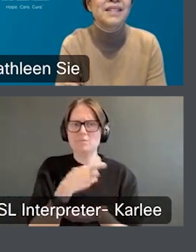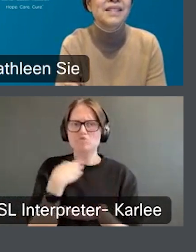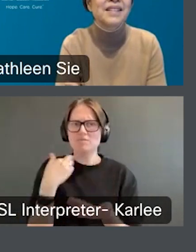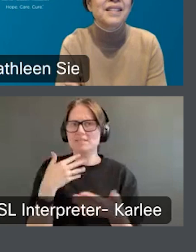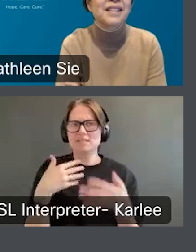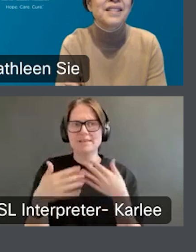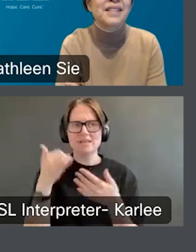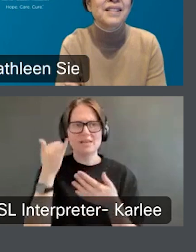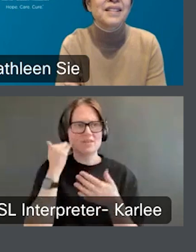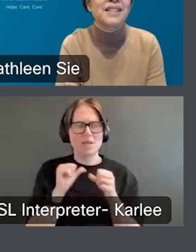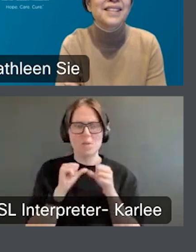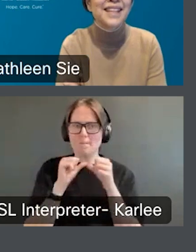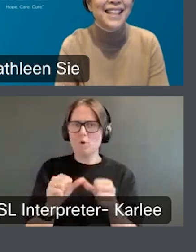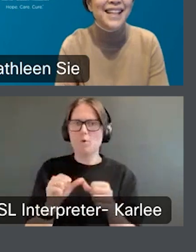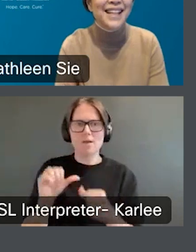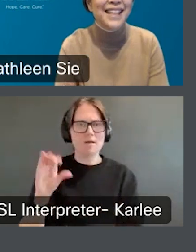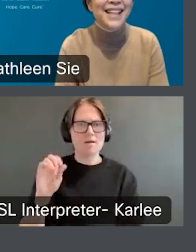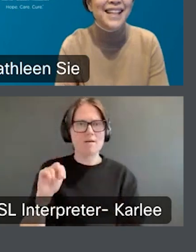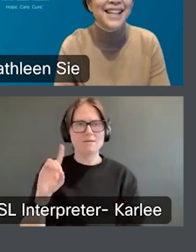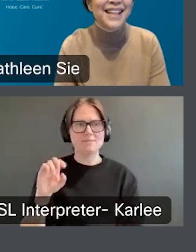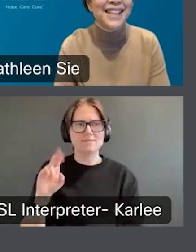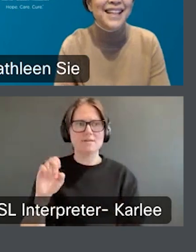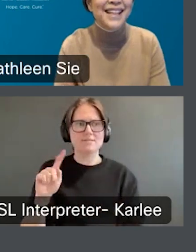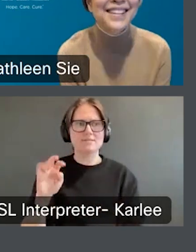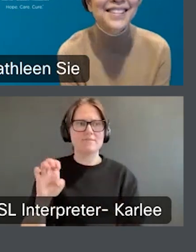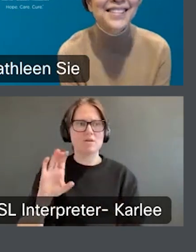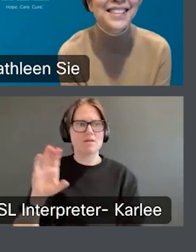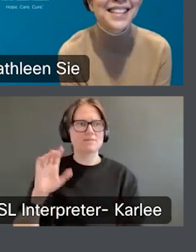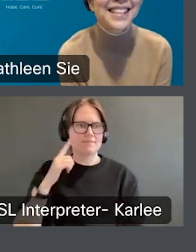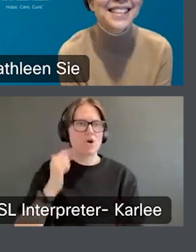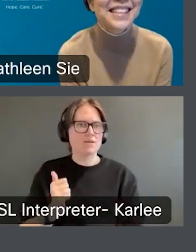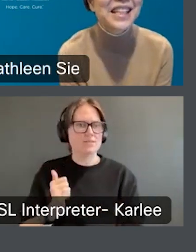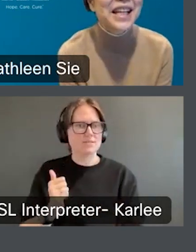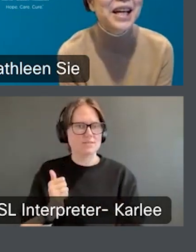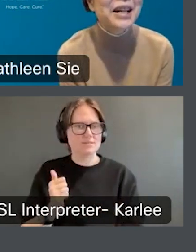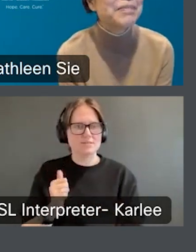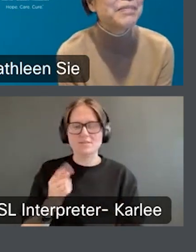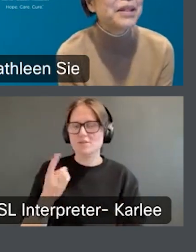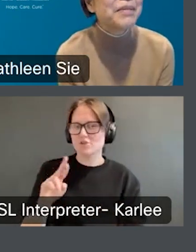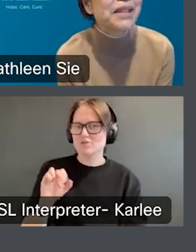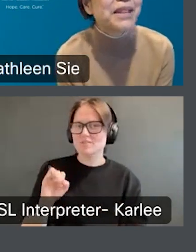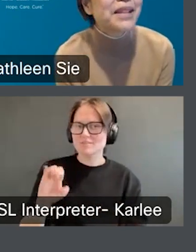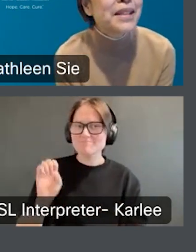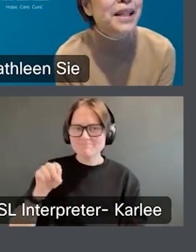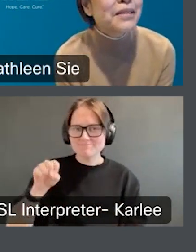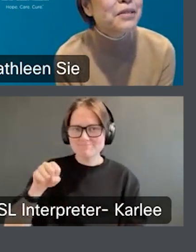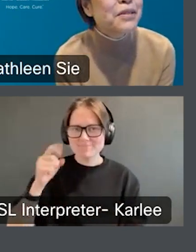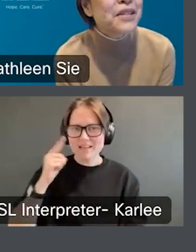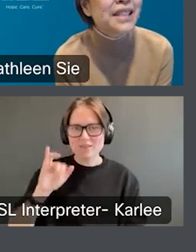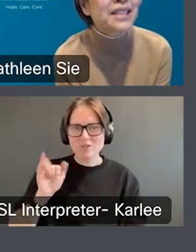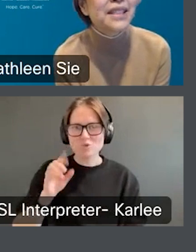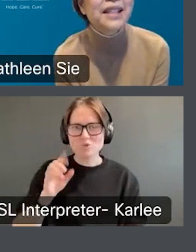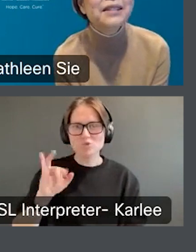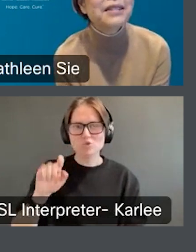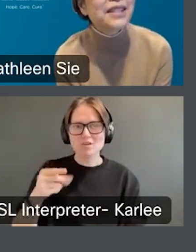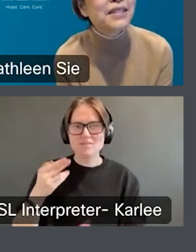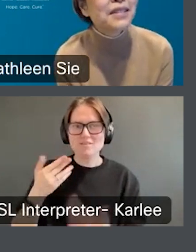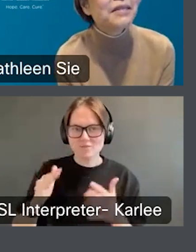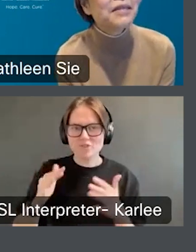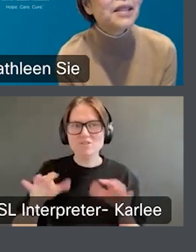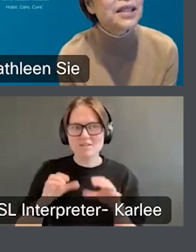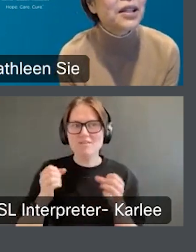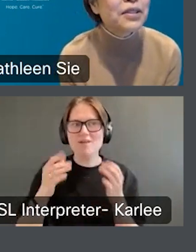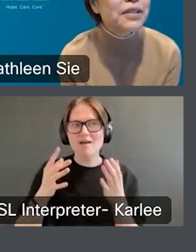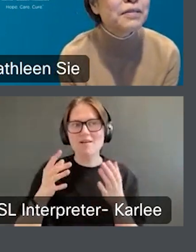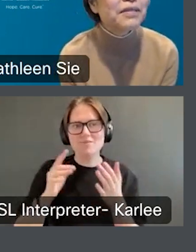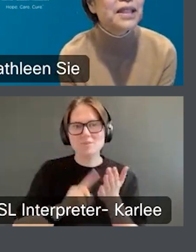conductive loss. Yeah, I think Judith has done a lot of those studies. Yeah. But Dr. Horn has a study, or